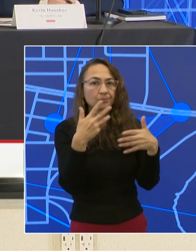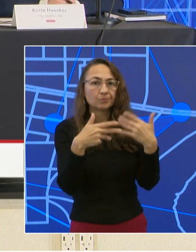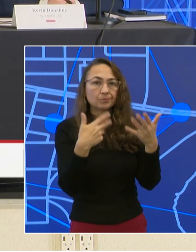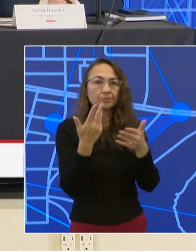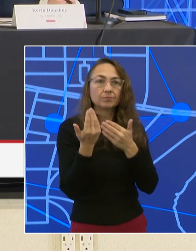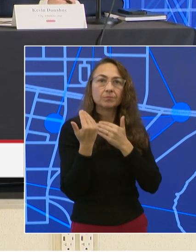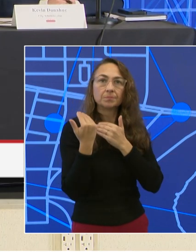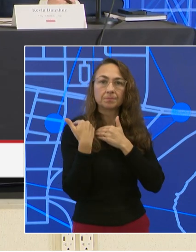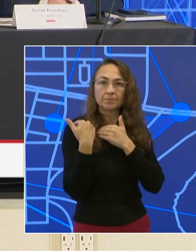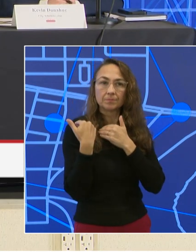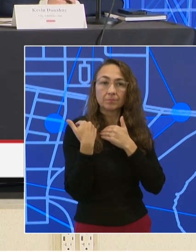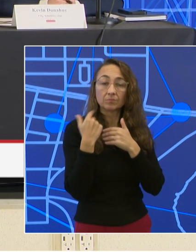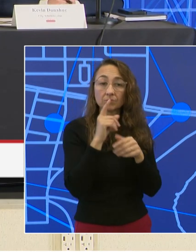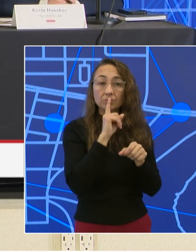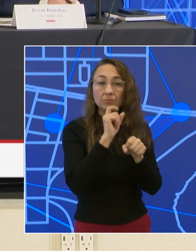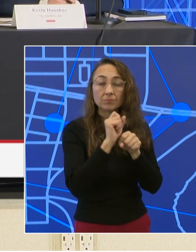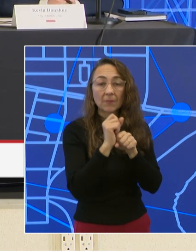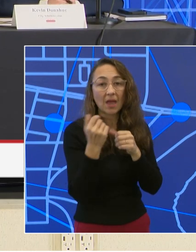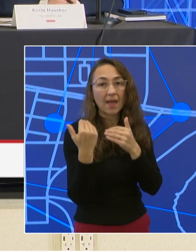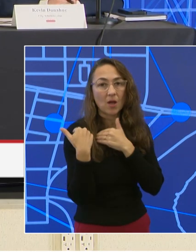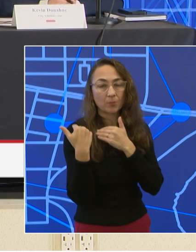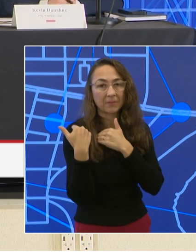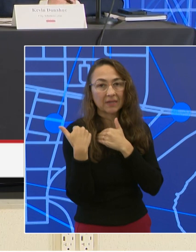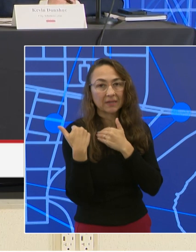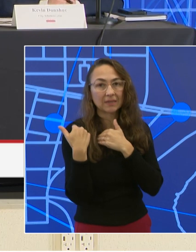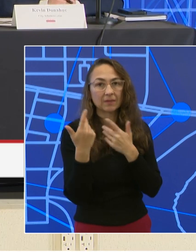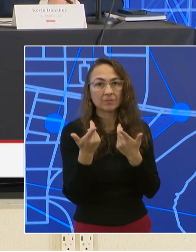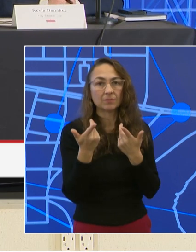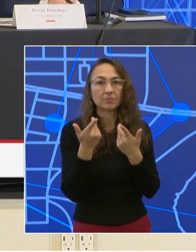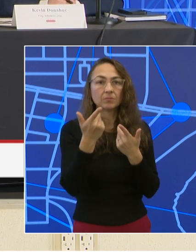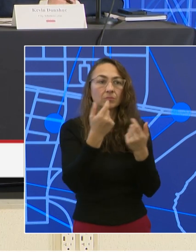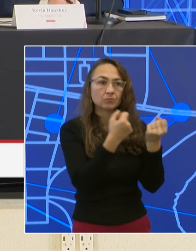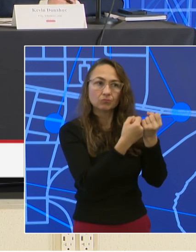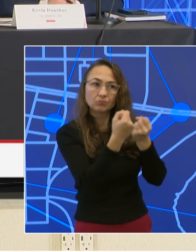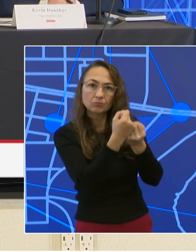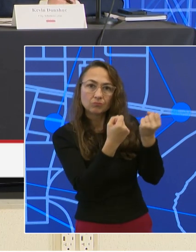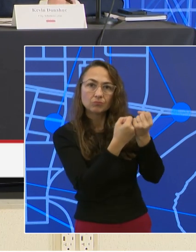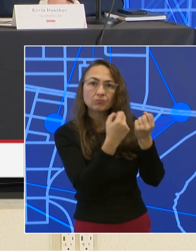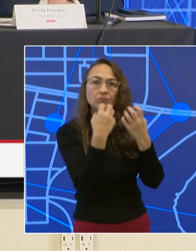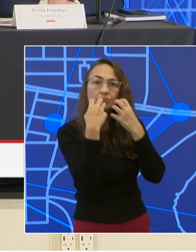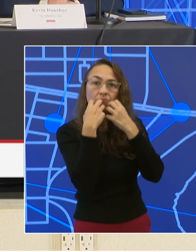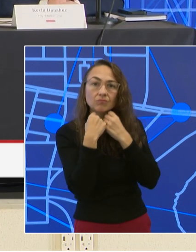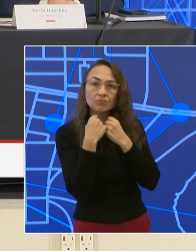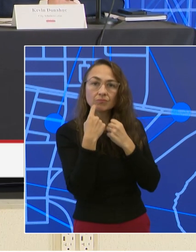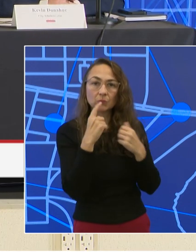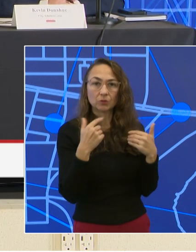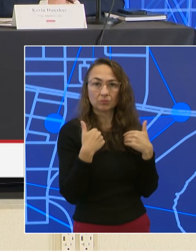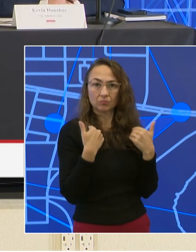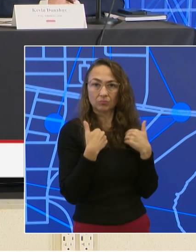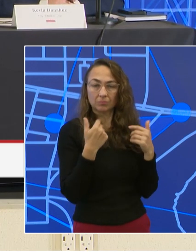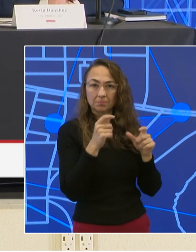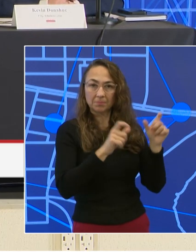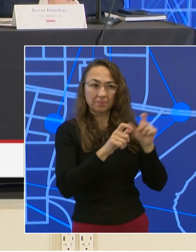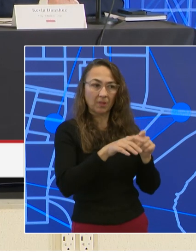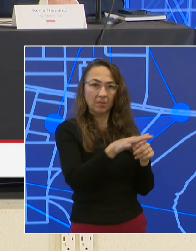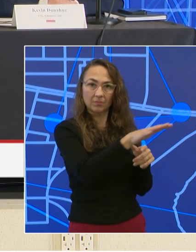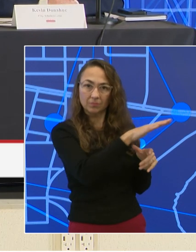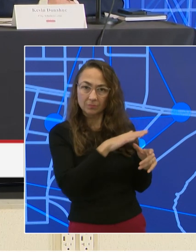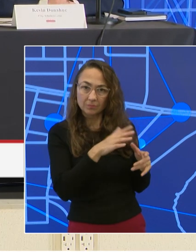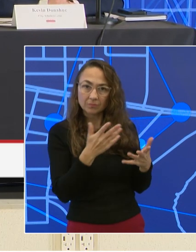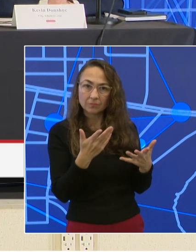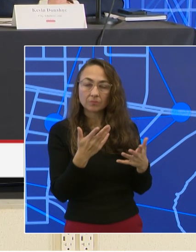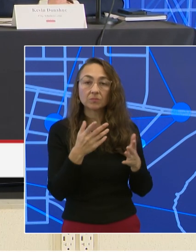accountability for sure, but we view our system for juveniles as a system of care. And sometimes it has